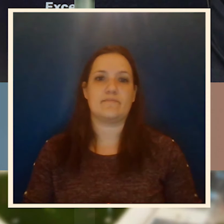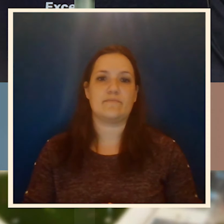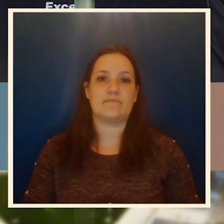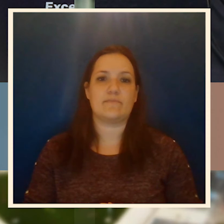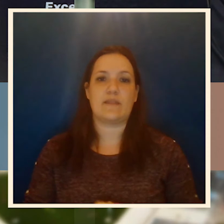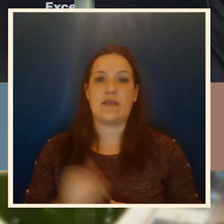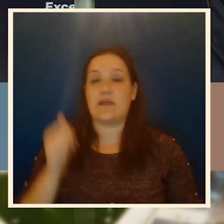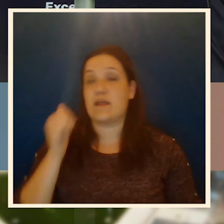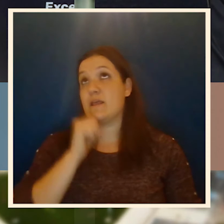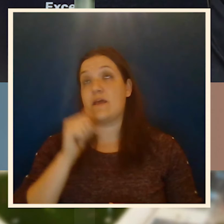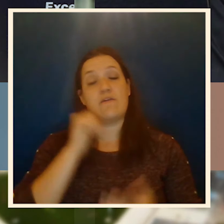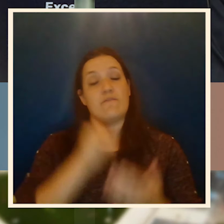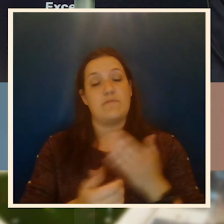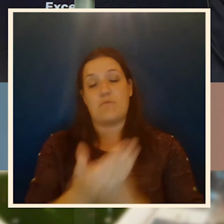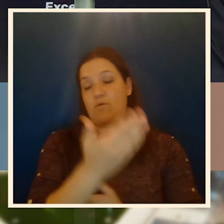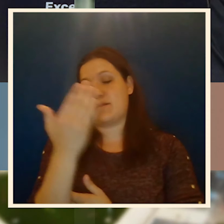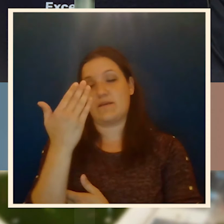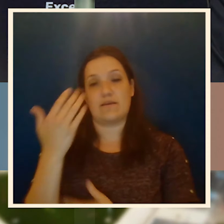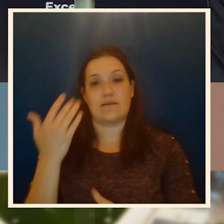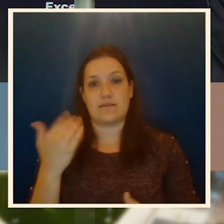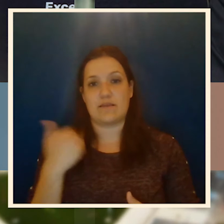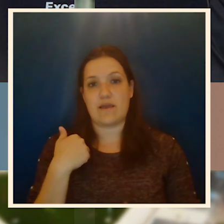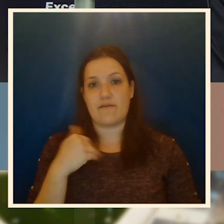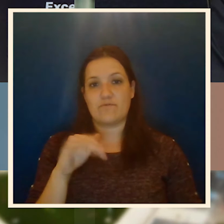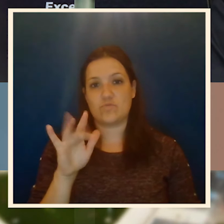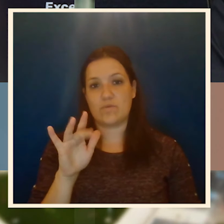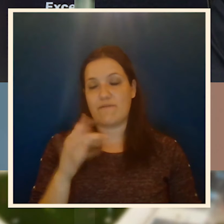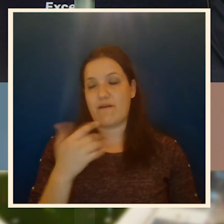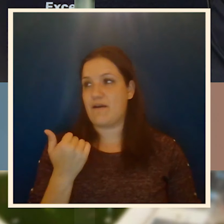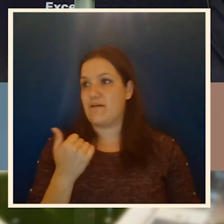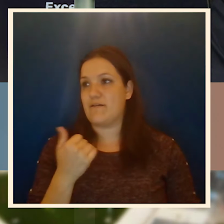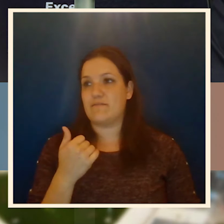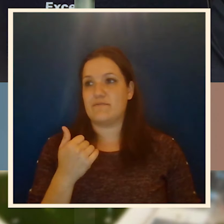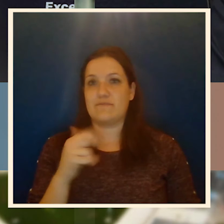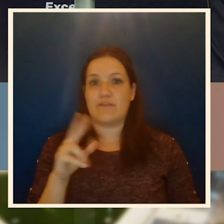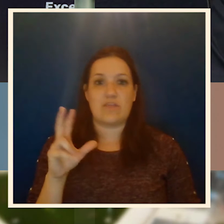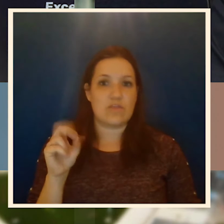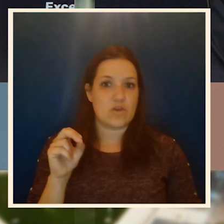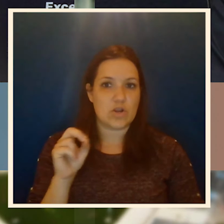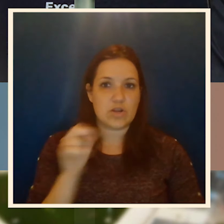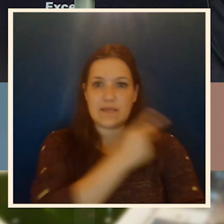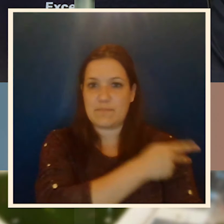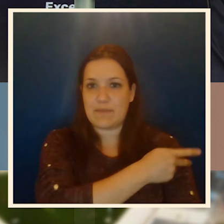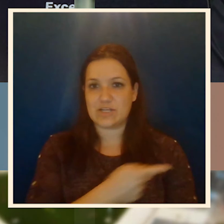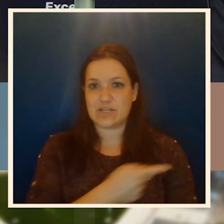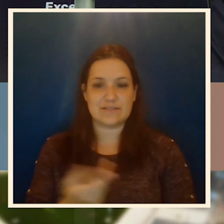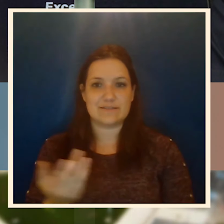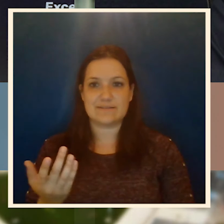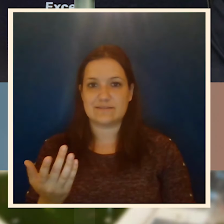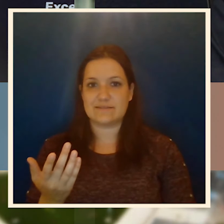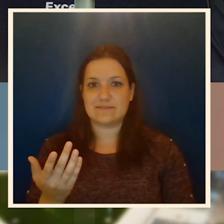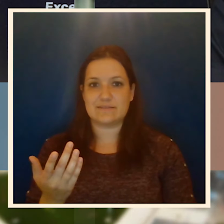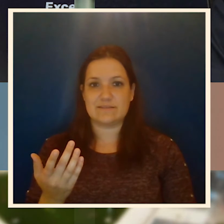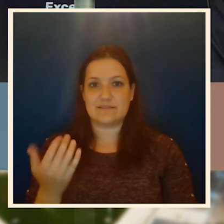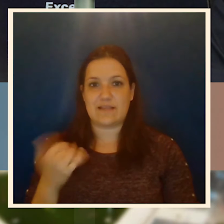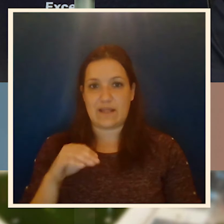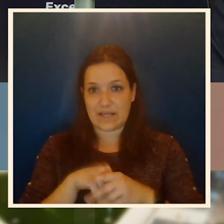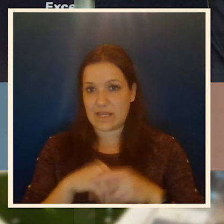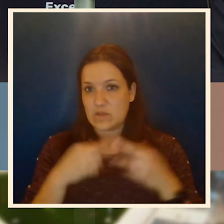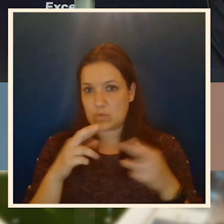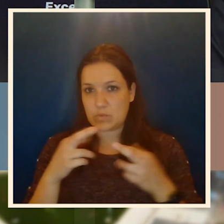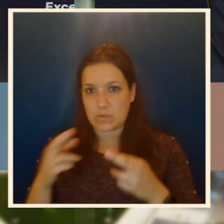first things I look at is what's going on in the emergency department. And virtually every single morning there are